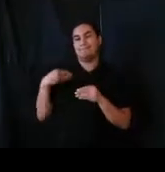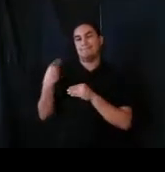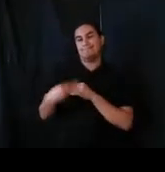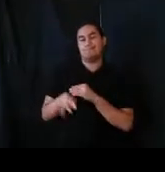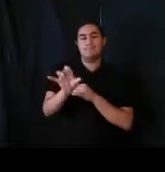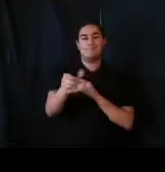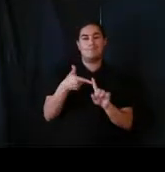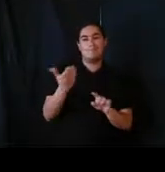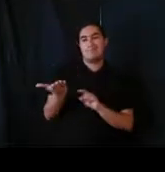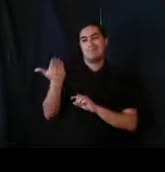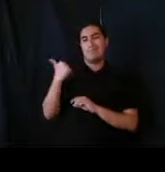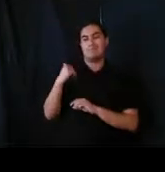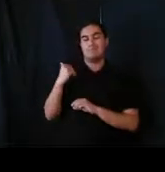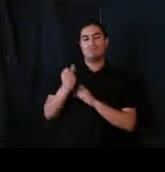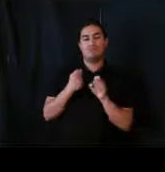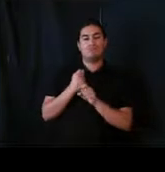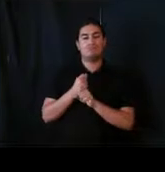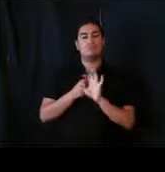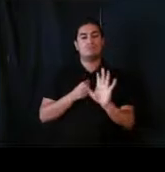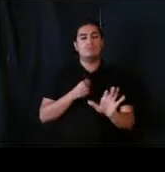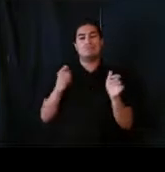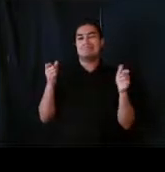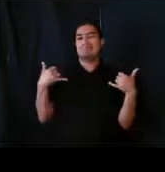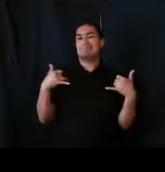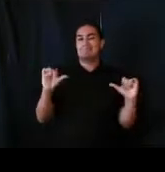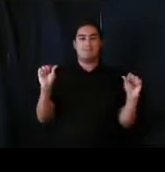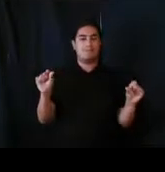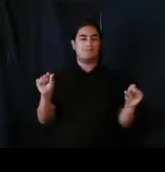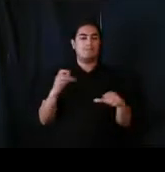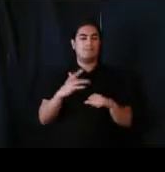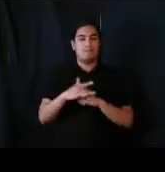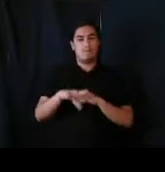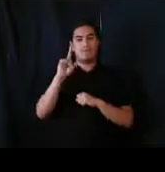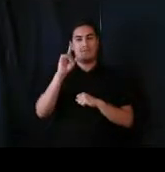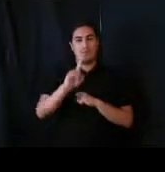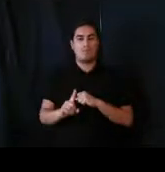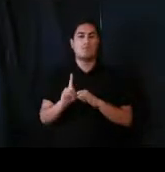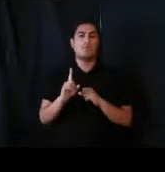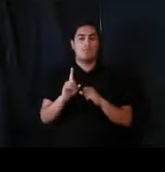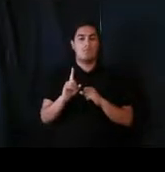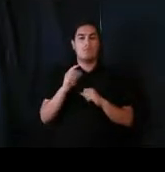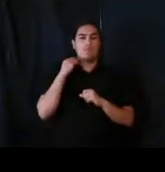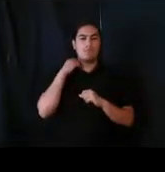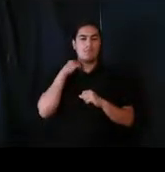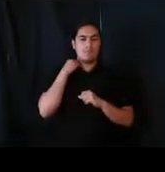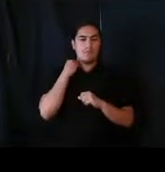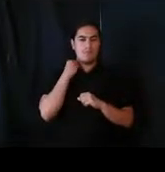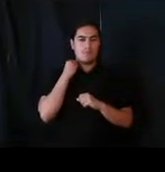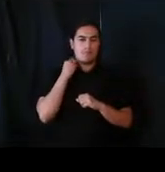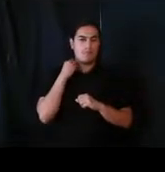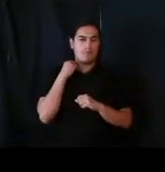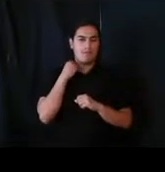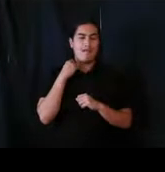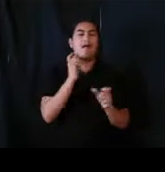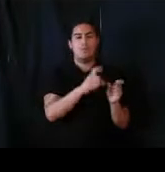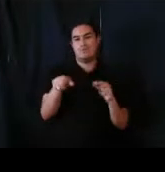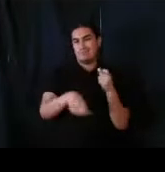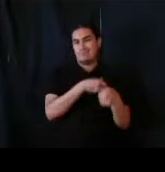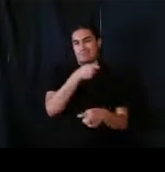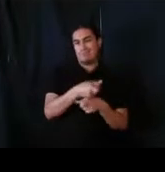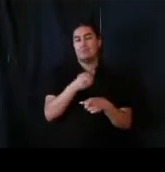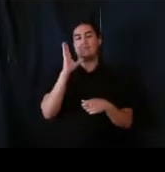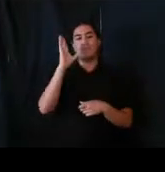from last fiscal year is still available for allocation this year that's about 4.9 billion dollars in capacity that rolled over